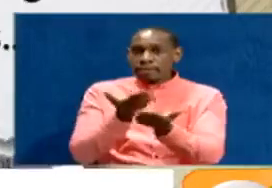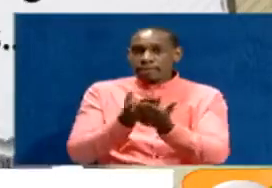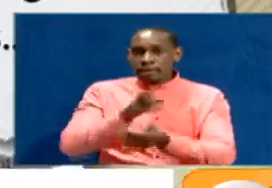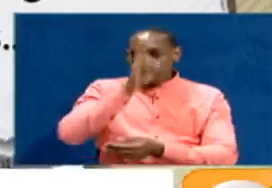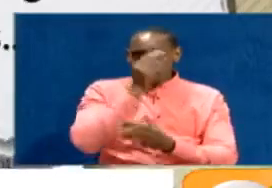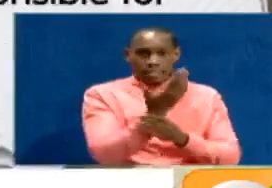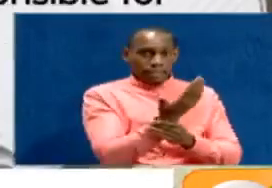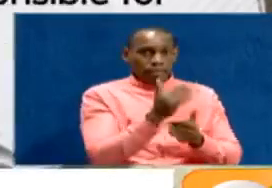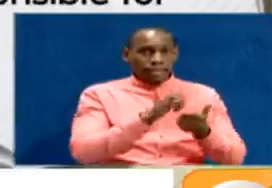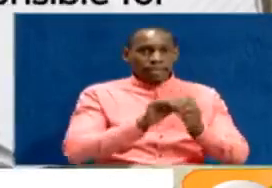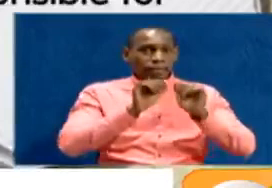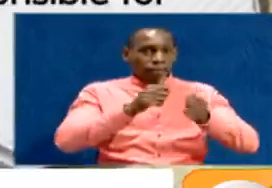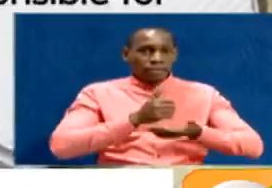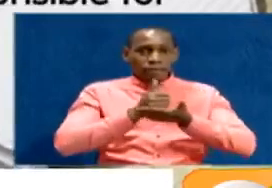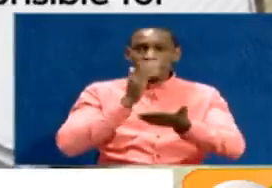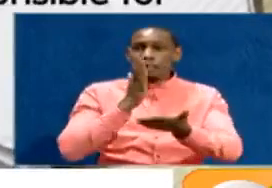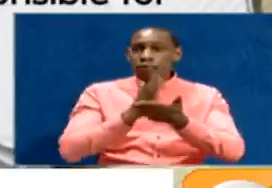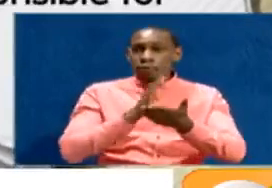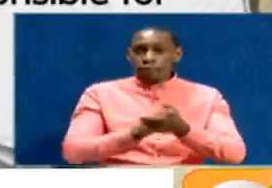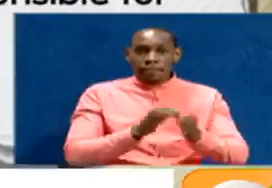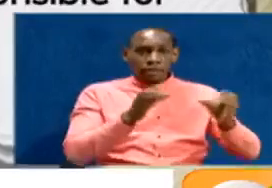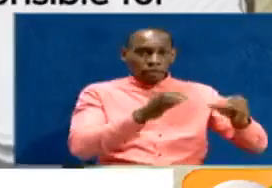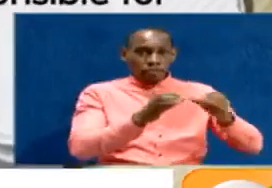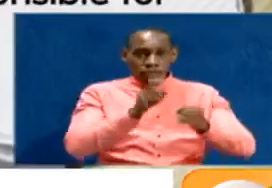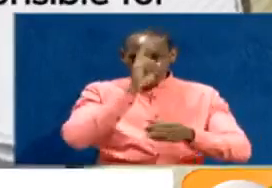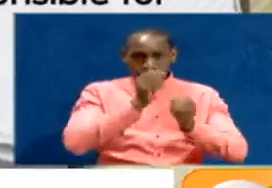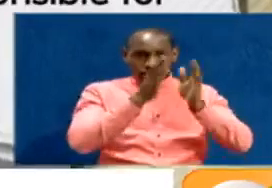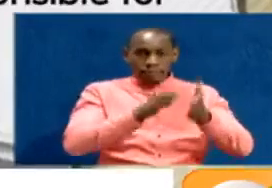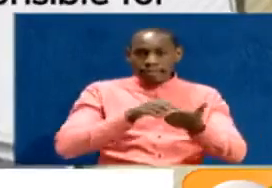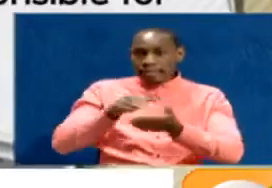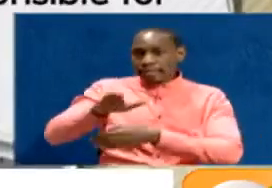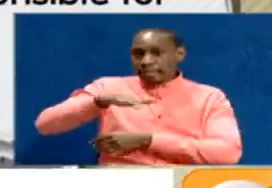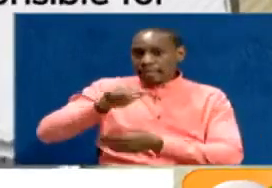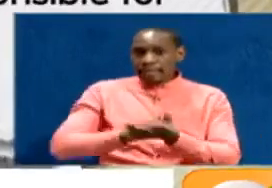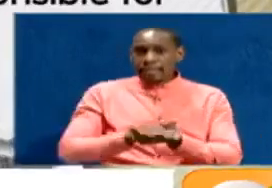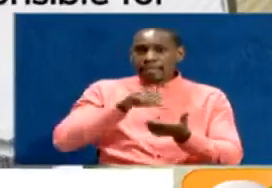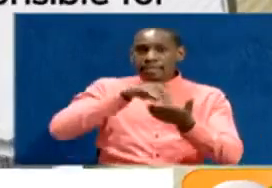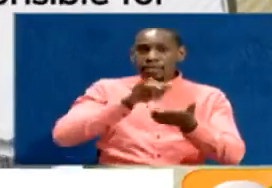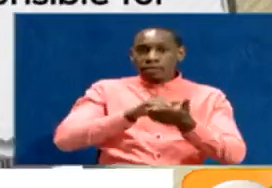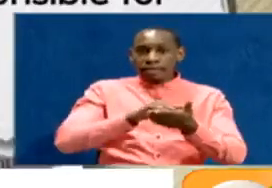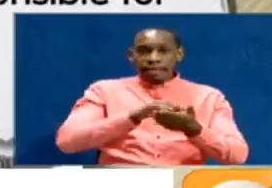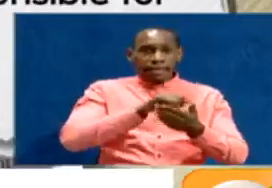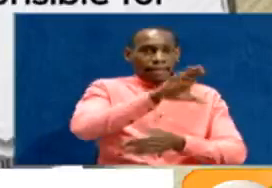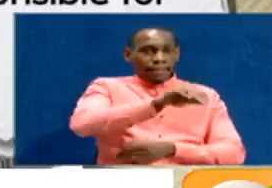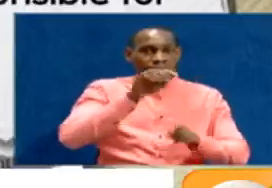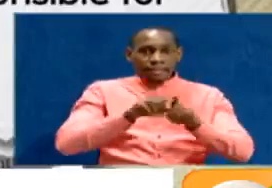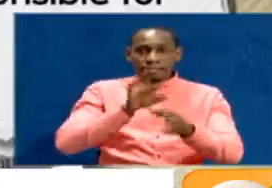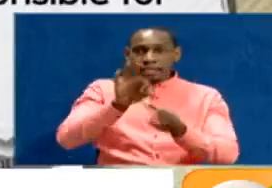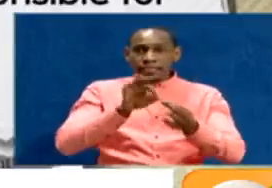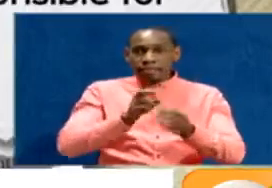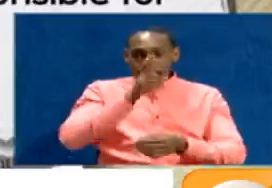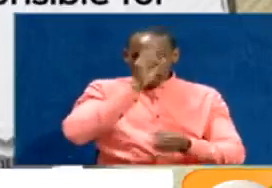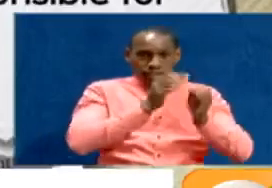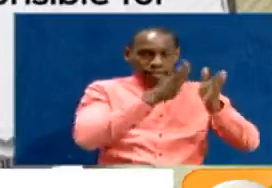requested police documents that could help ascertain the formations of the officers deployed in the area, the stations they were drawn from, and the